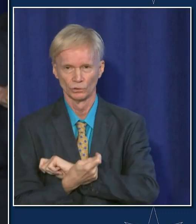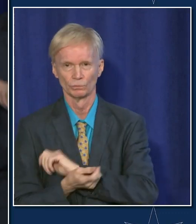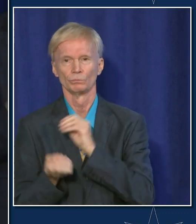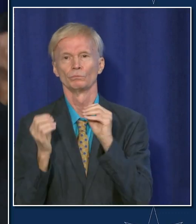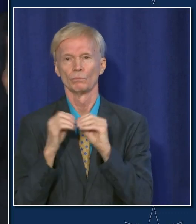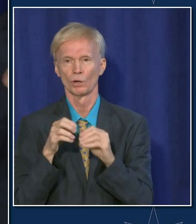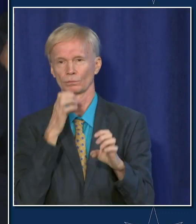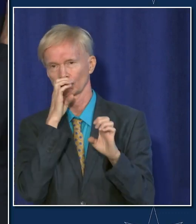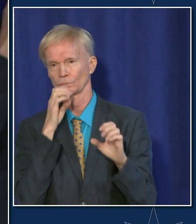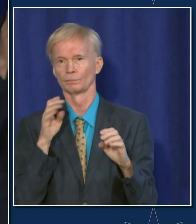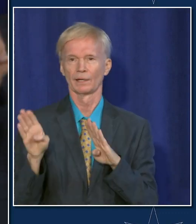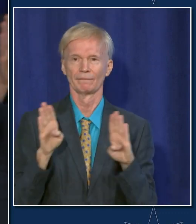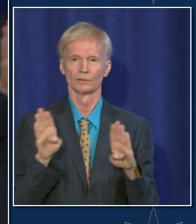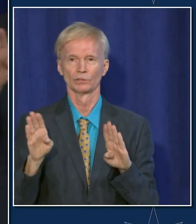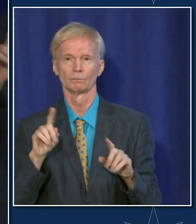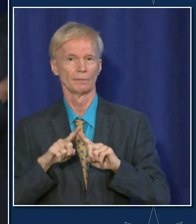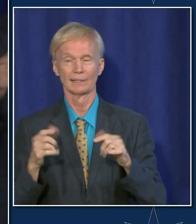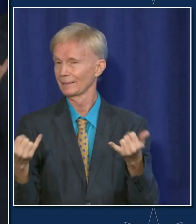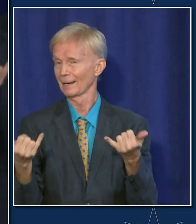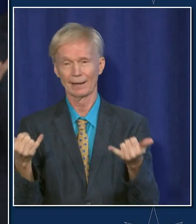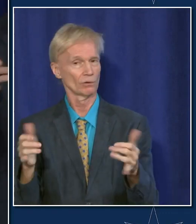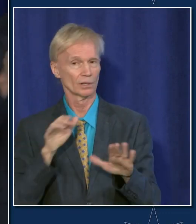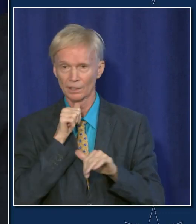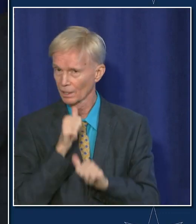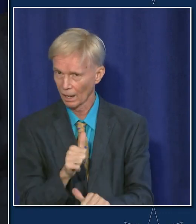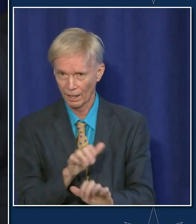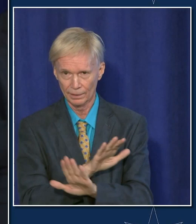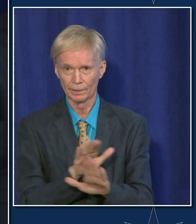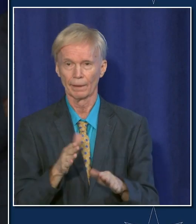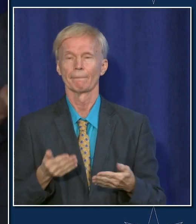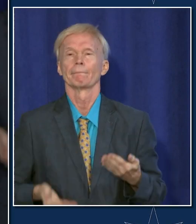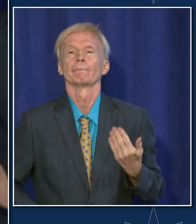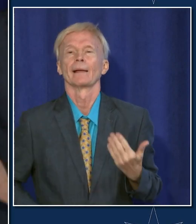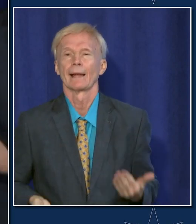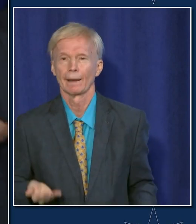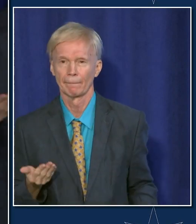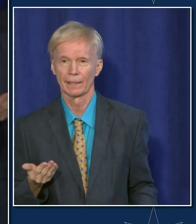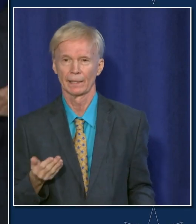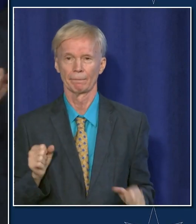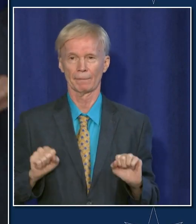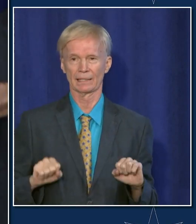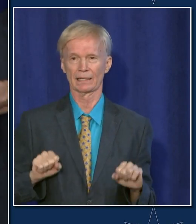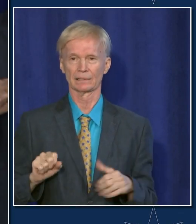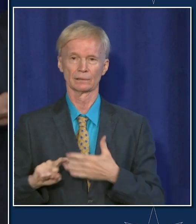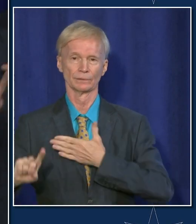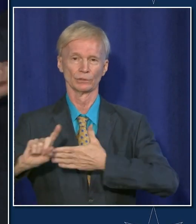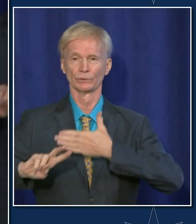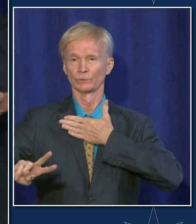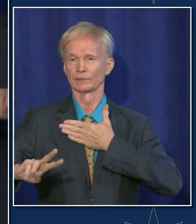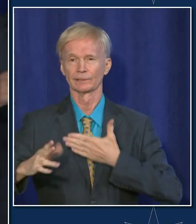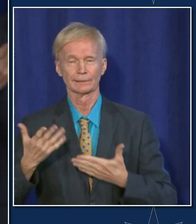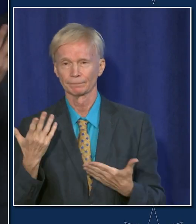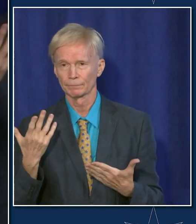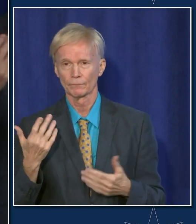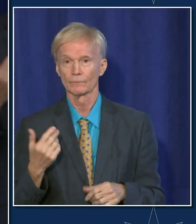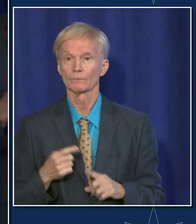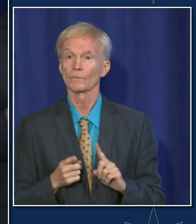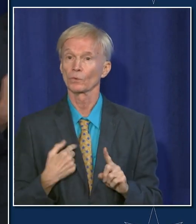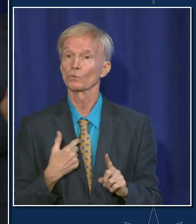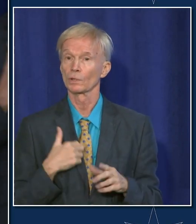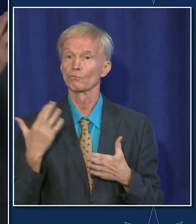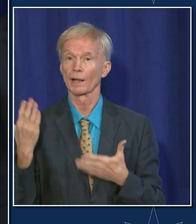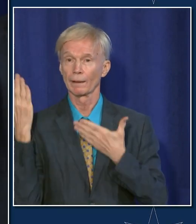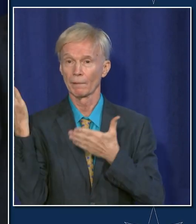more enforcement around that, but that's not right now. That may be something that we're seeing, potentially in the next week or two. And we continue to